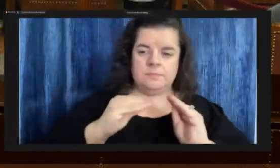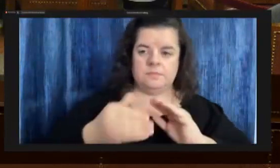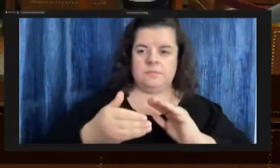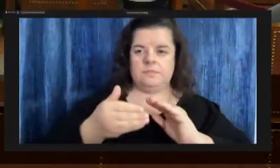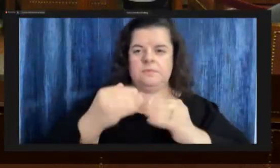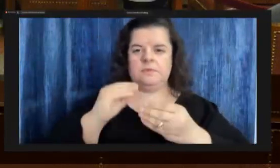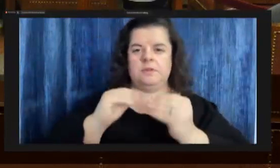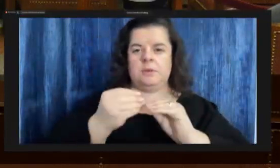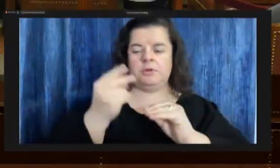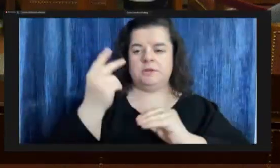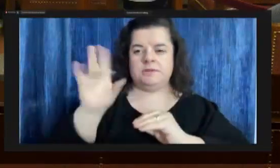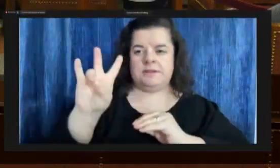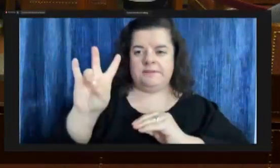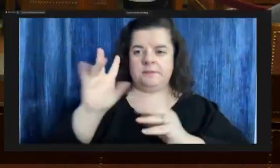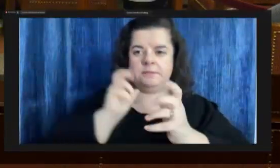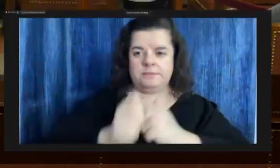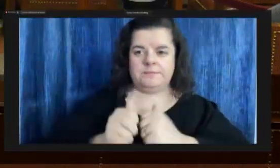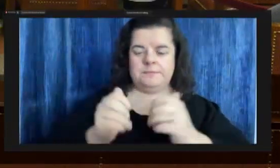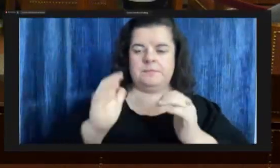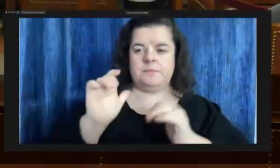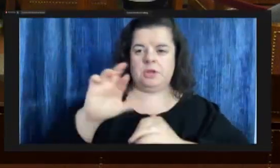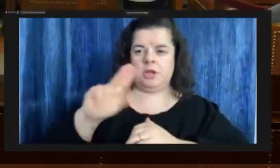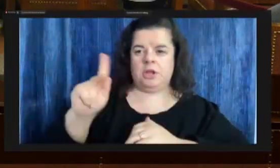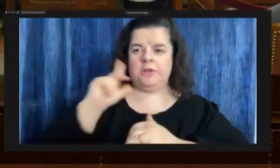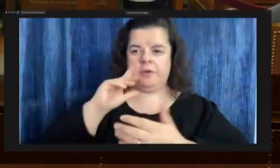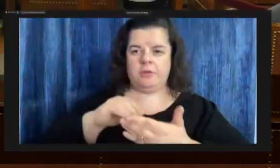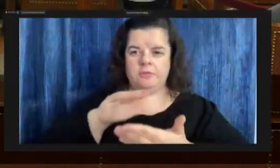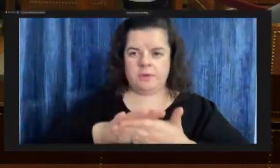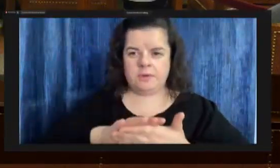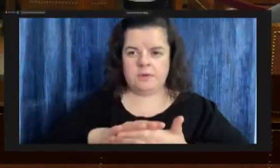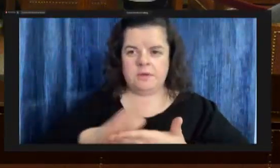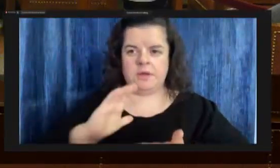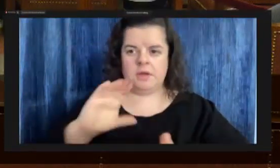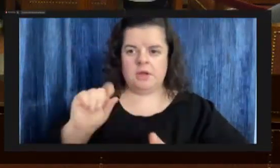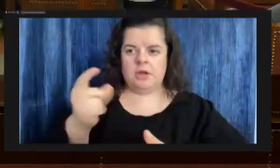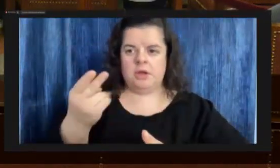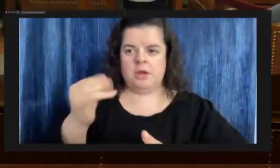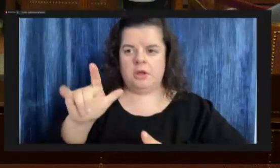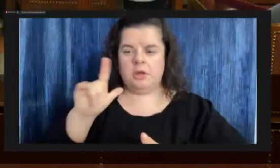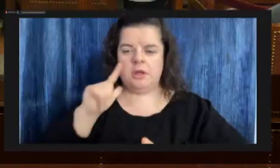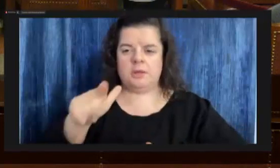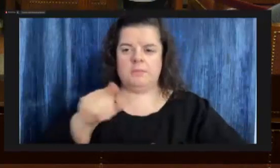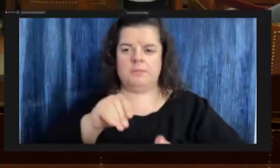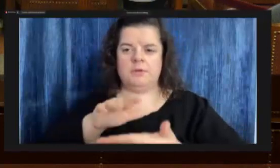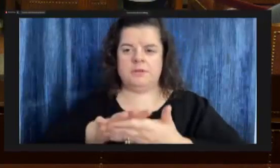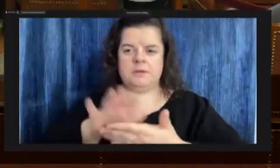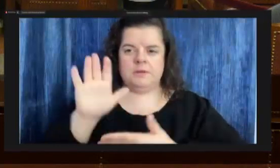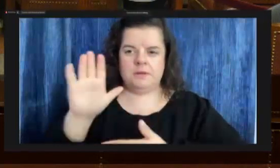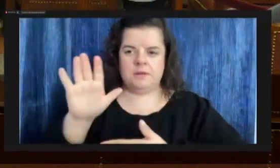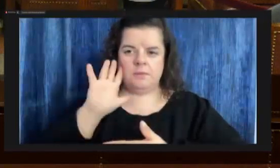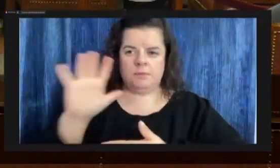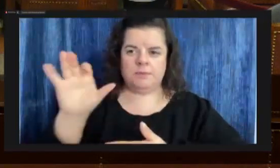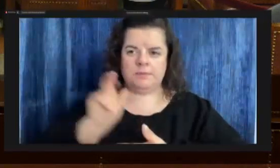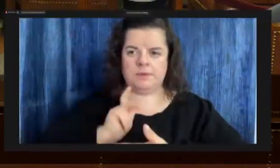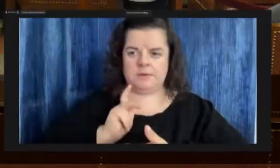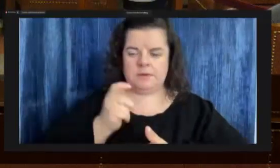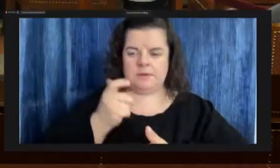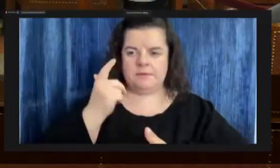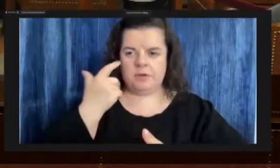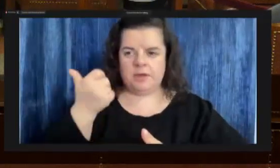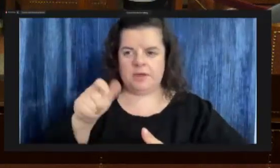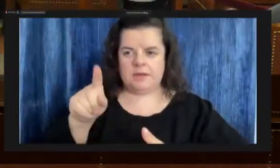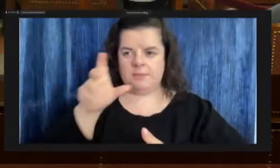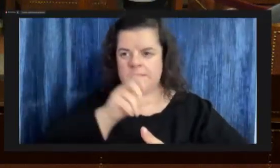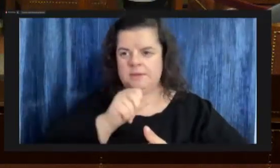has passed. Madam Clerk, just for the record, Councilman Coghill registered aye votes. He'll be back, but for anything that he'll miss while he's out.